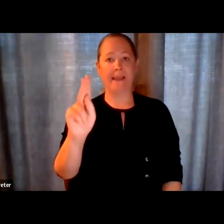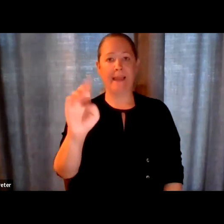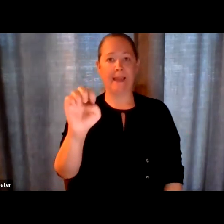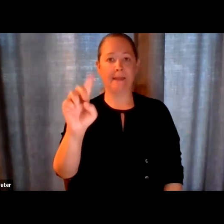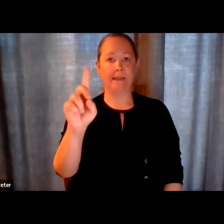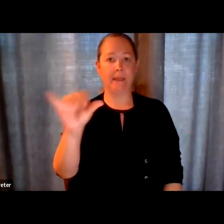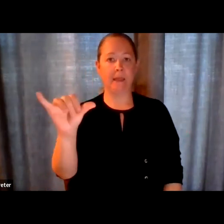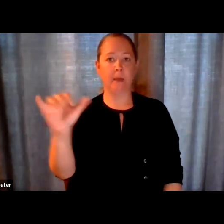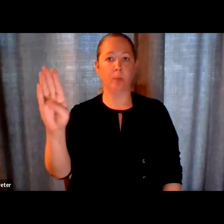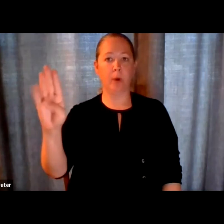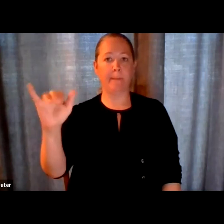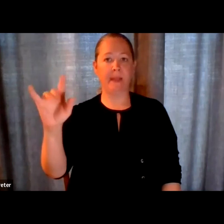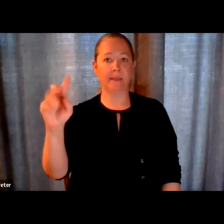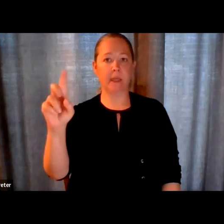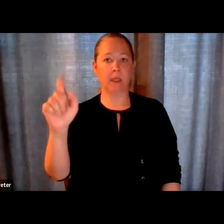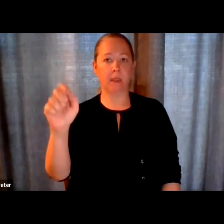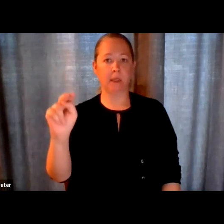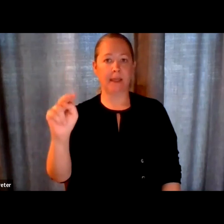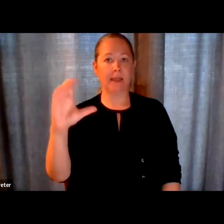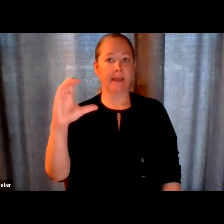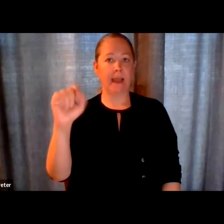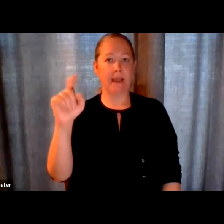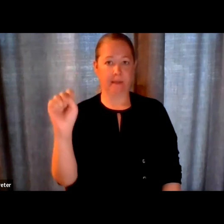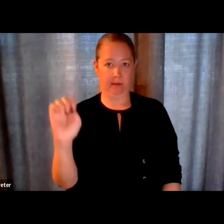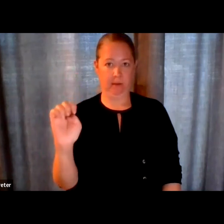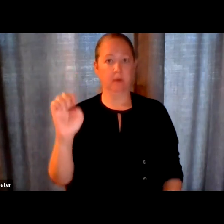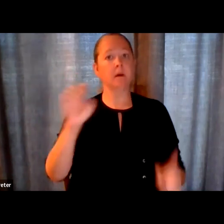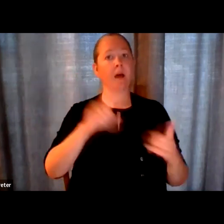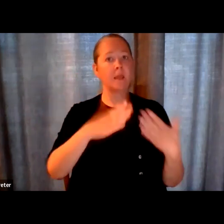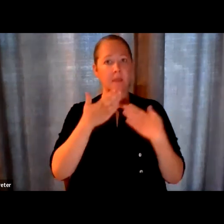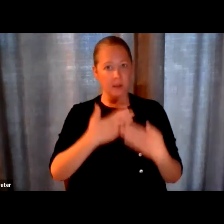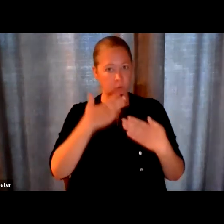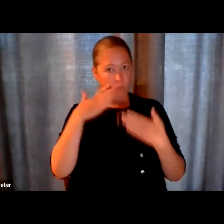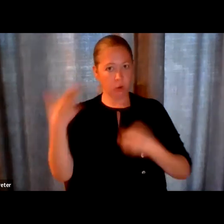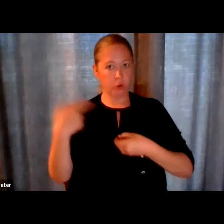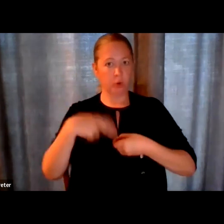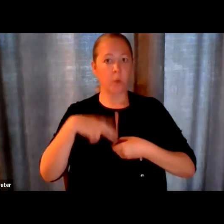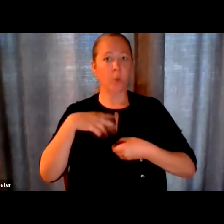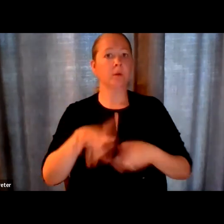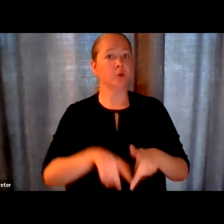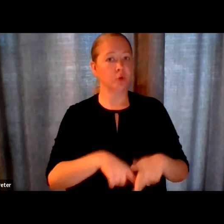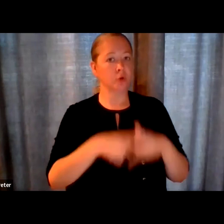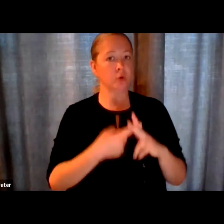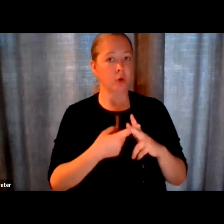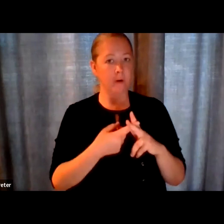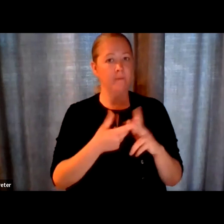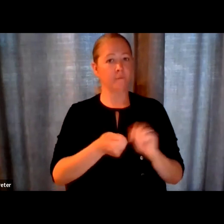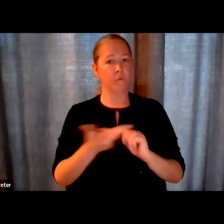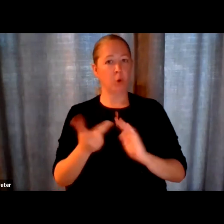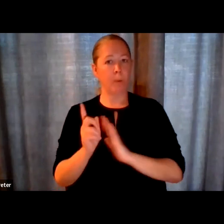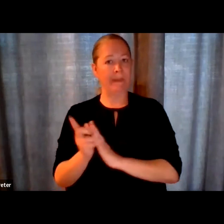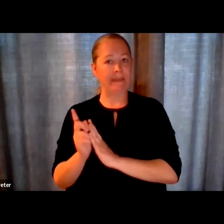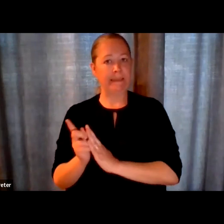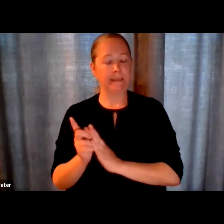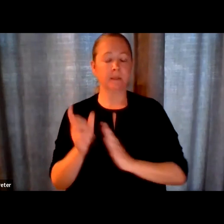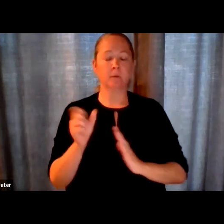case. Thank you so much for joining us. We'll get started here in just a couple of minutes, so we